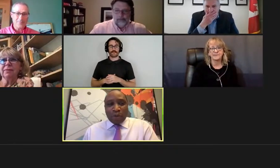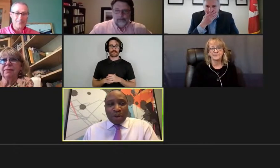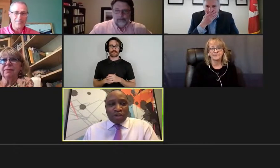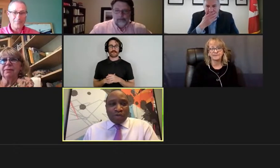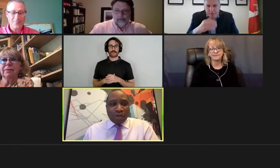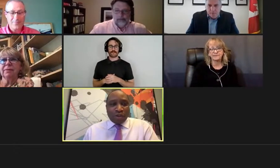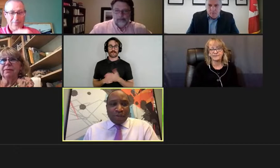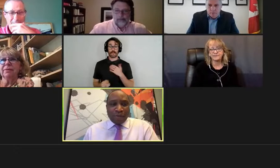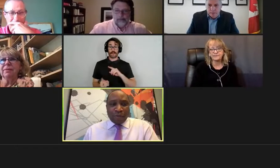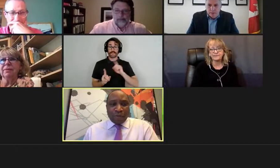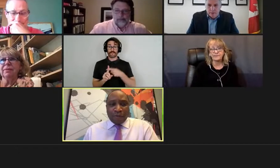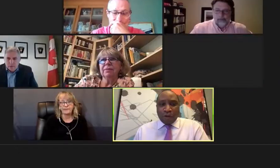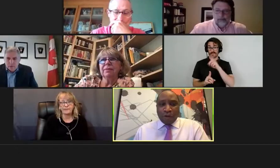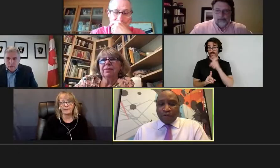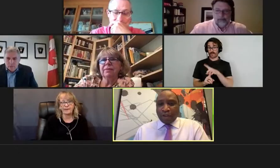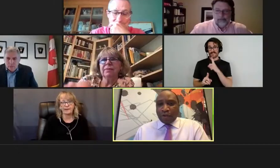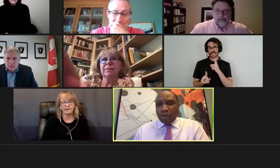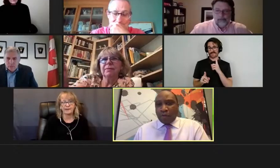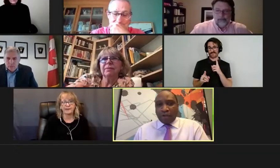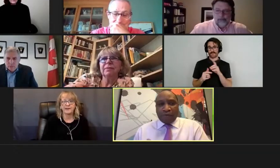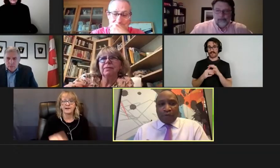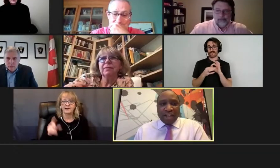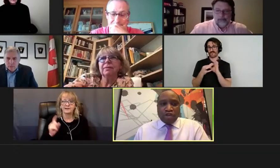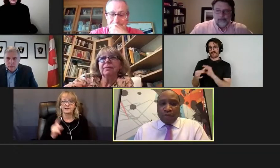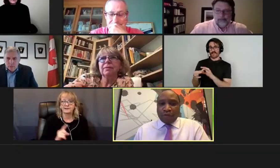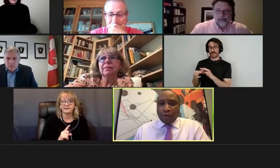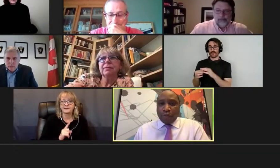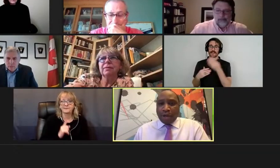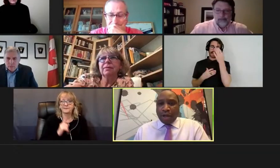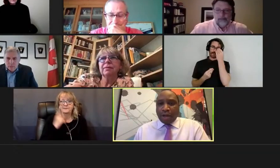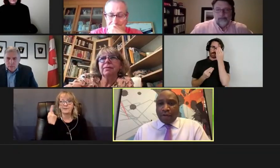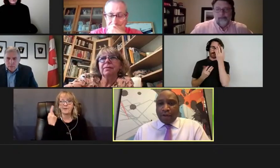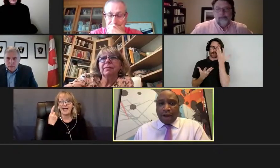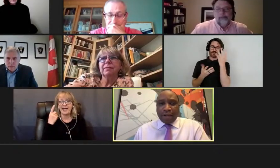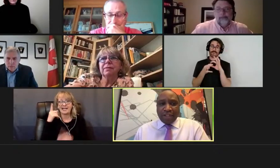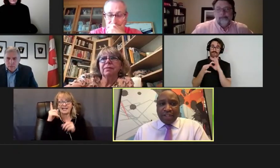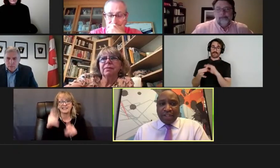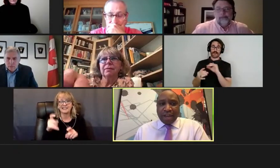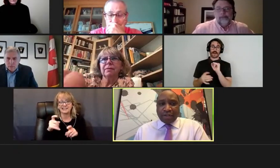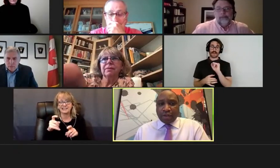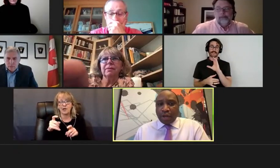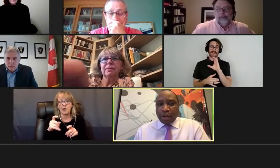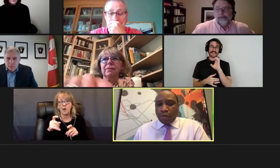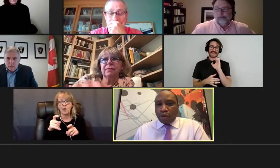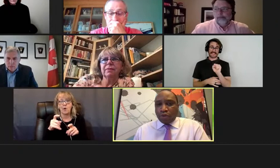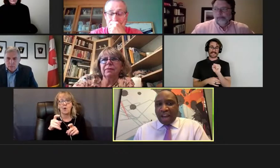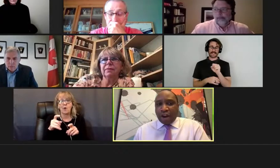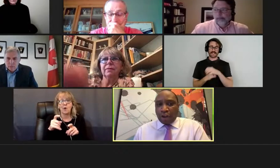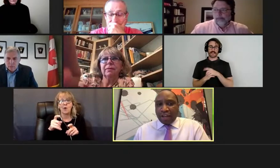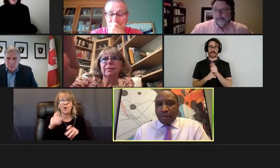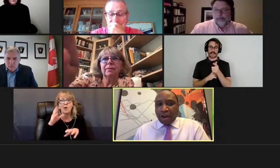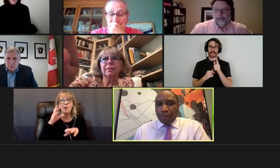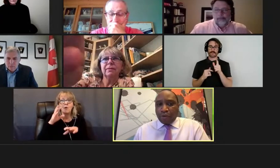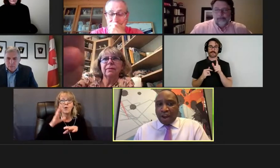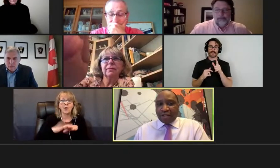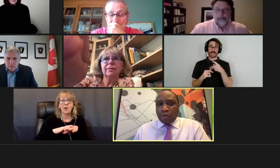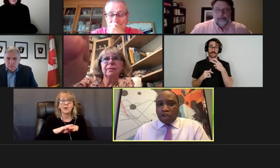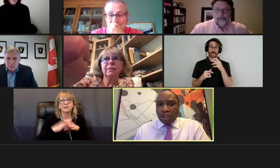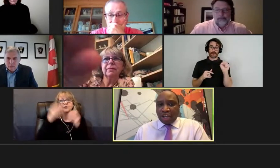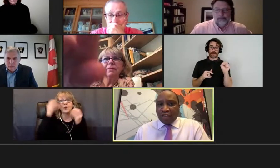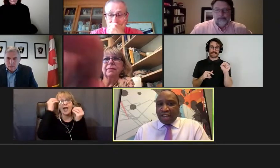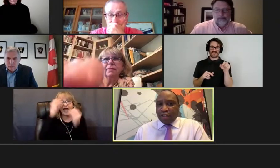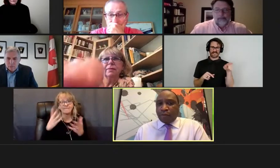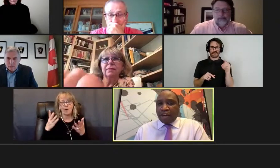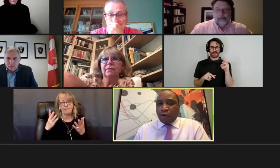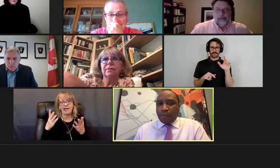first question really revolves around information from ICES, which was aggregated by the press, which suggests